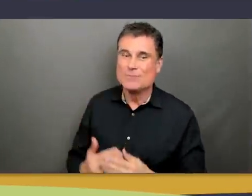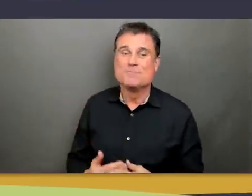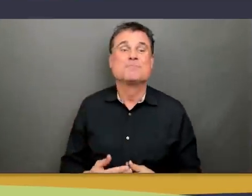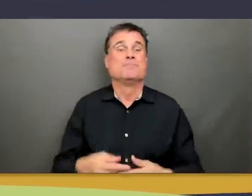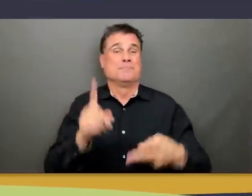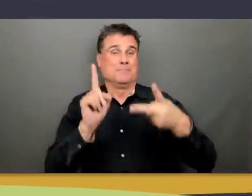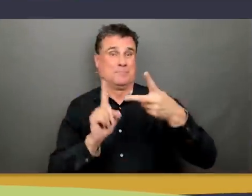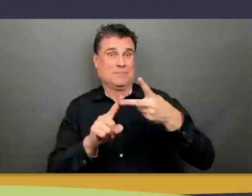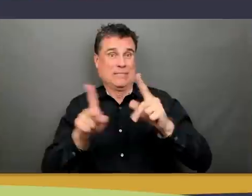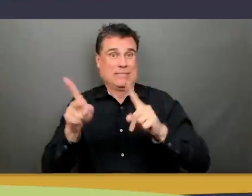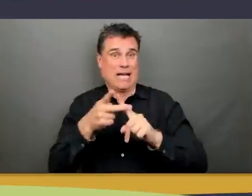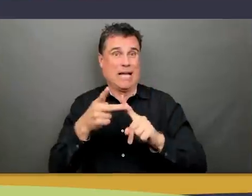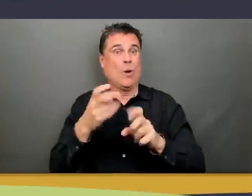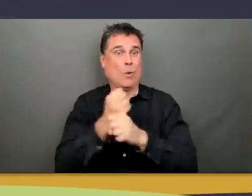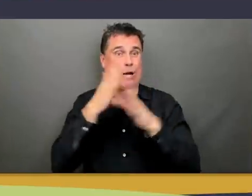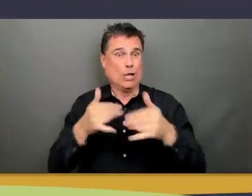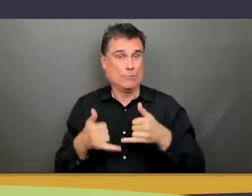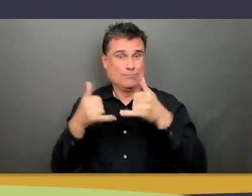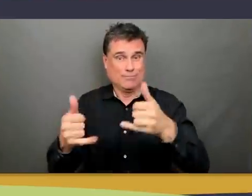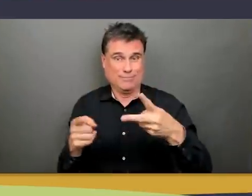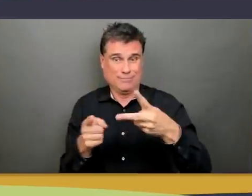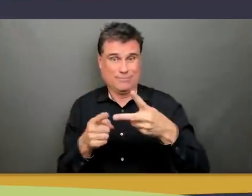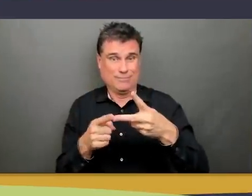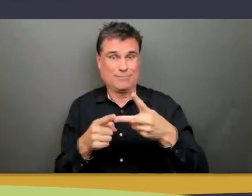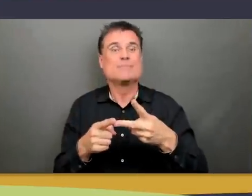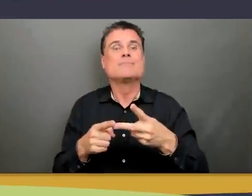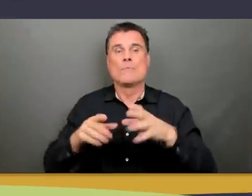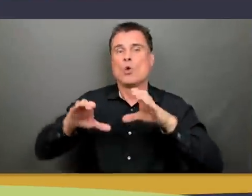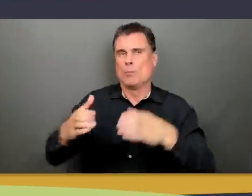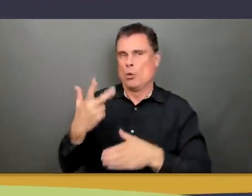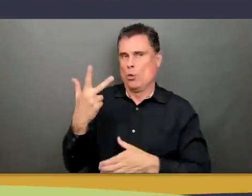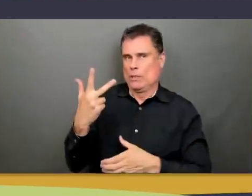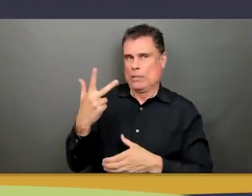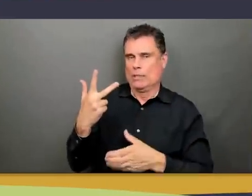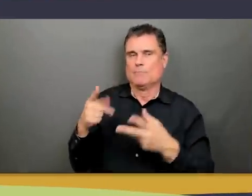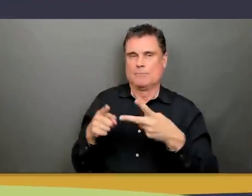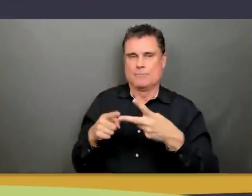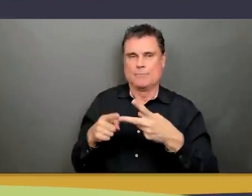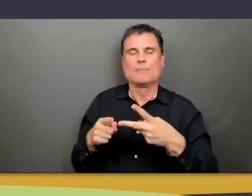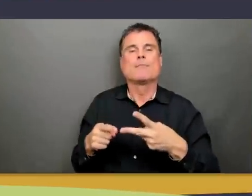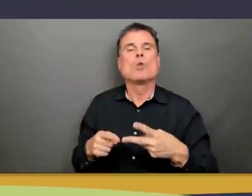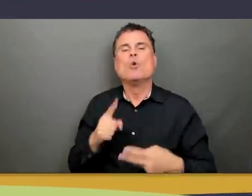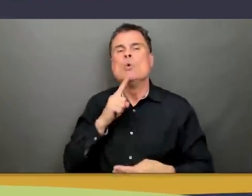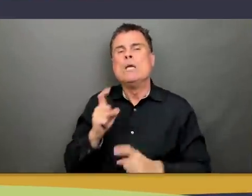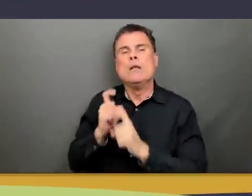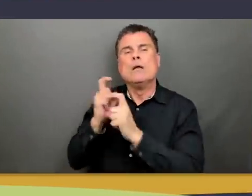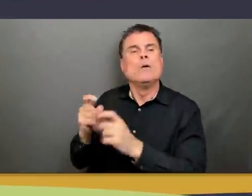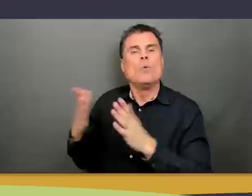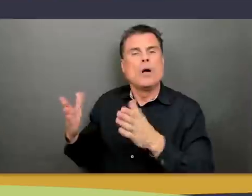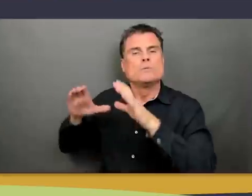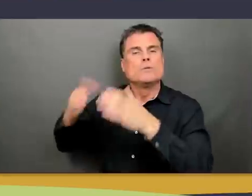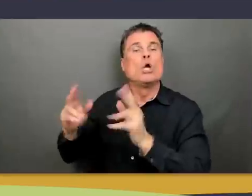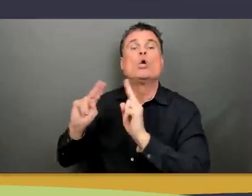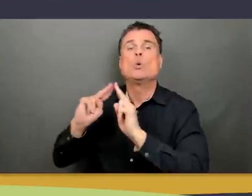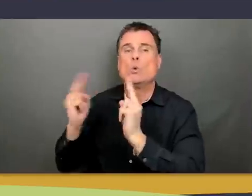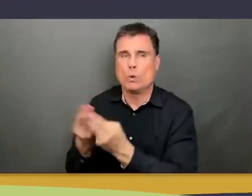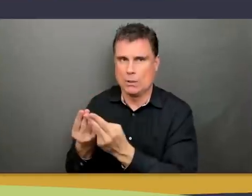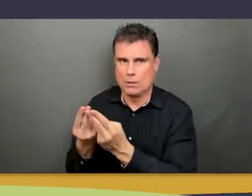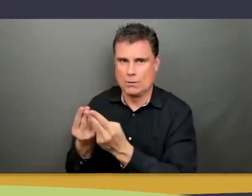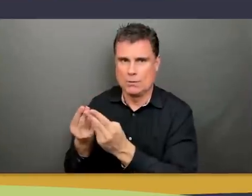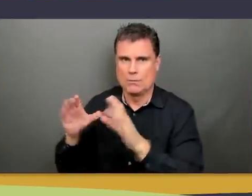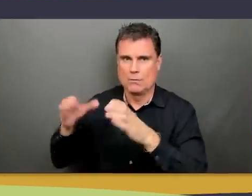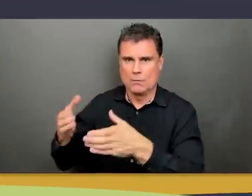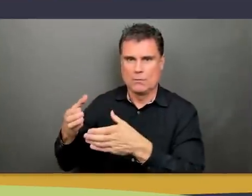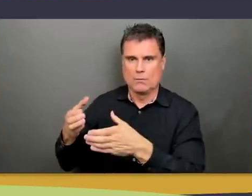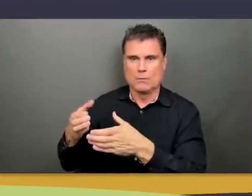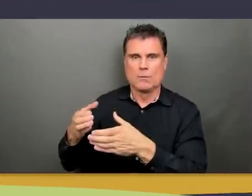993, represented by Glenn Hilton, Molly Rutledge, and Angie Kemmel. They are being recognized for their